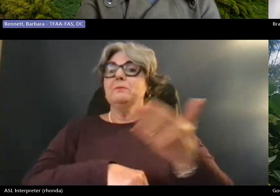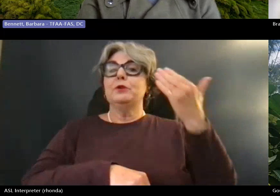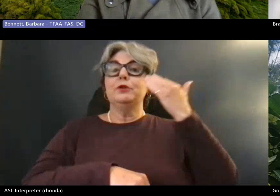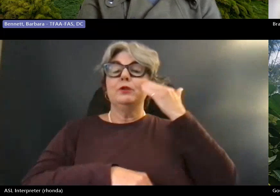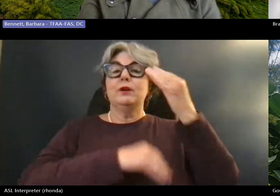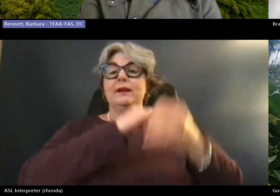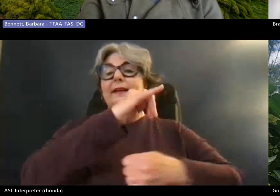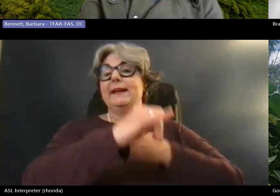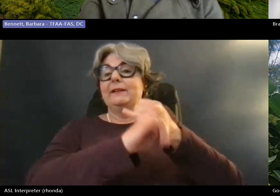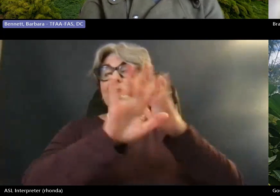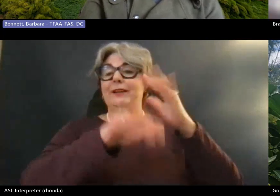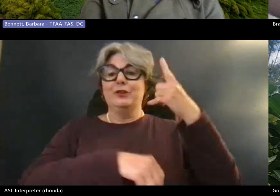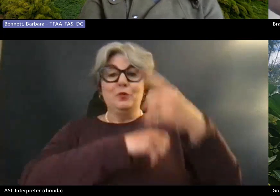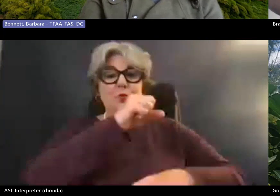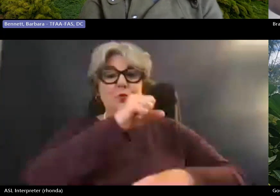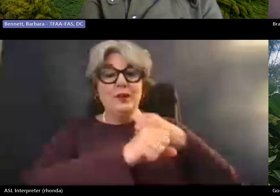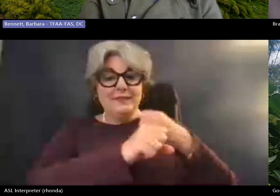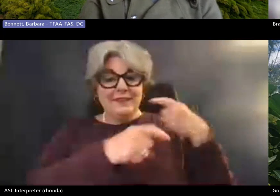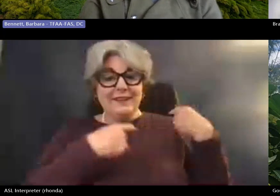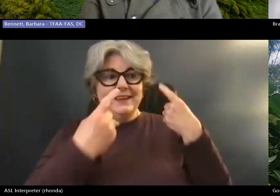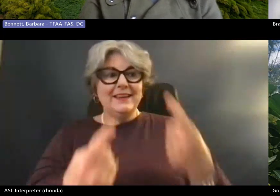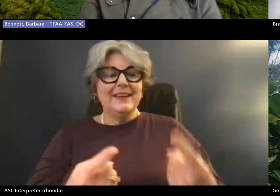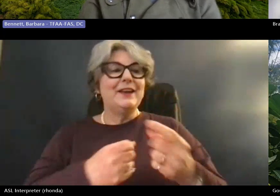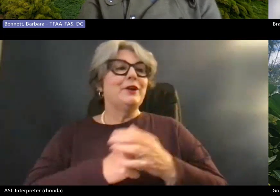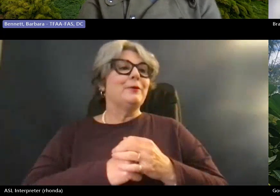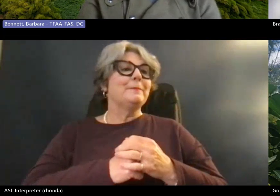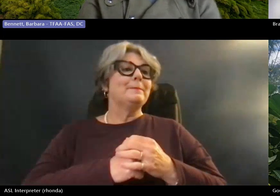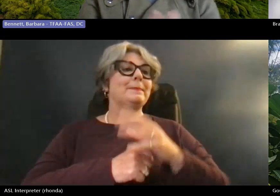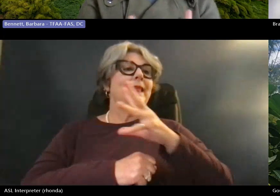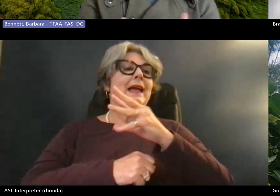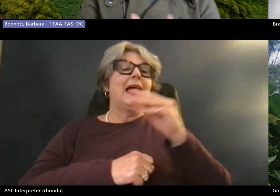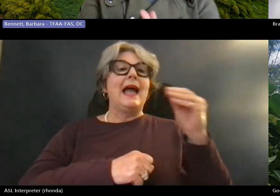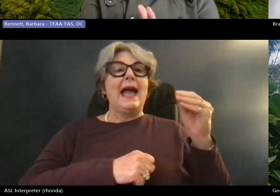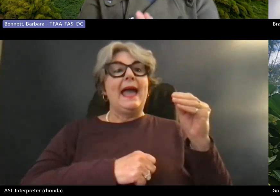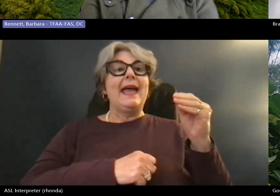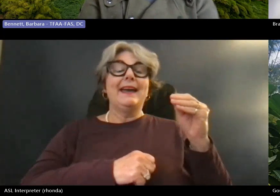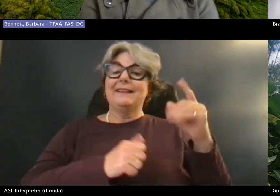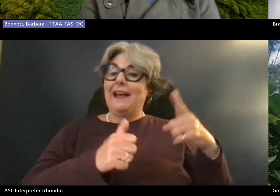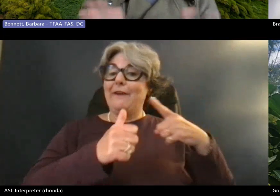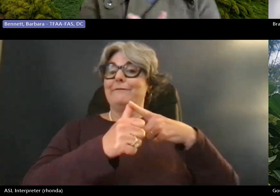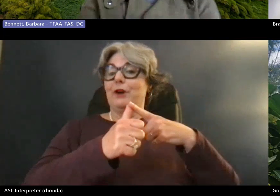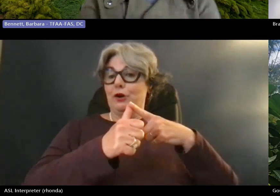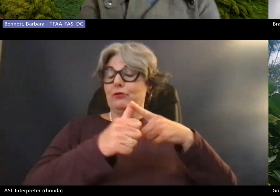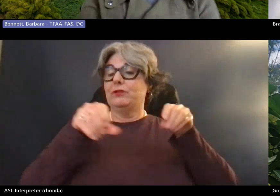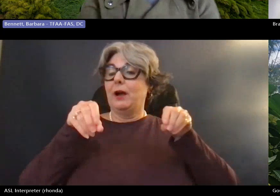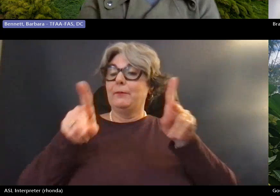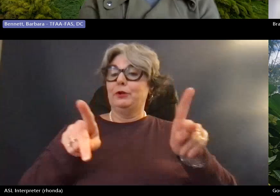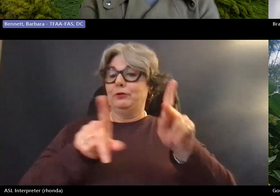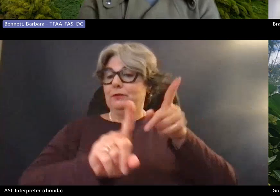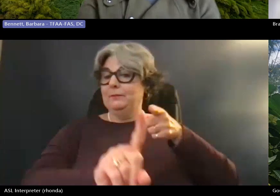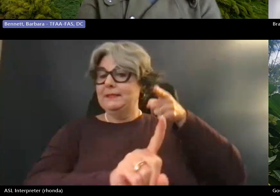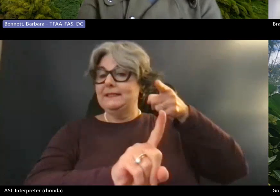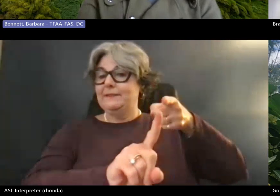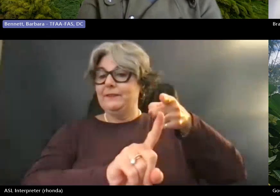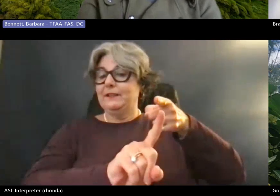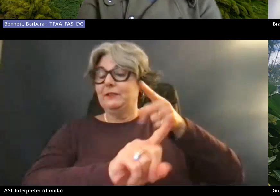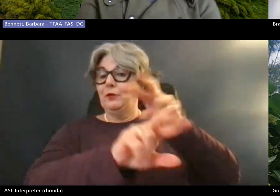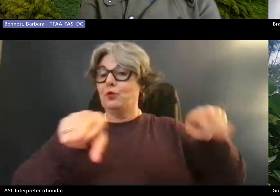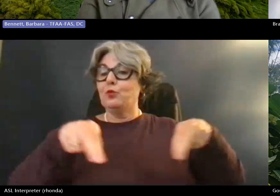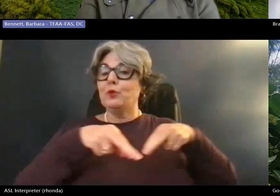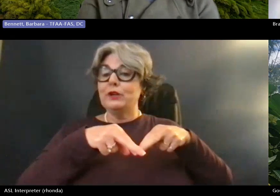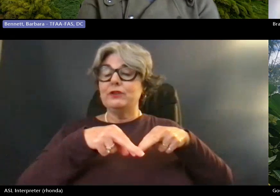Climate Hub is only a year old, and this was our first effort to do something specific to a region.